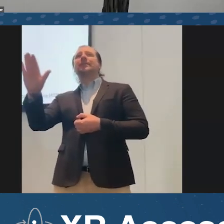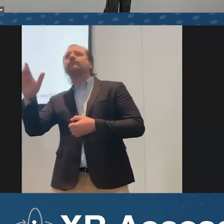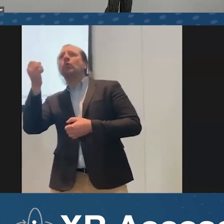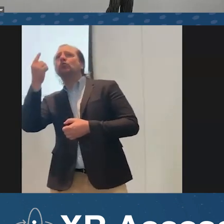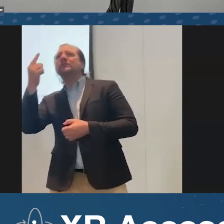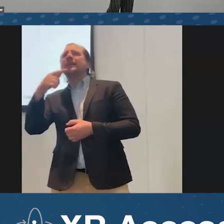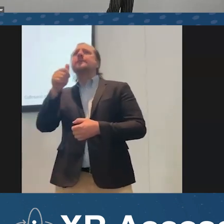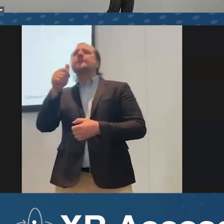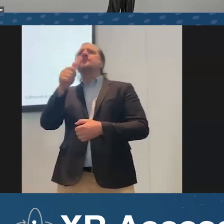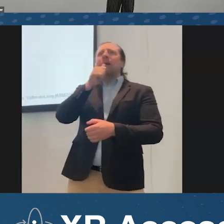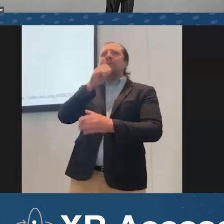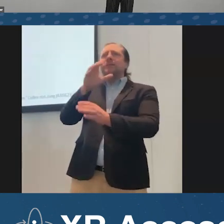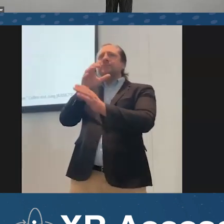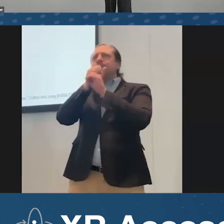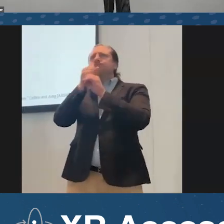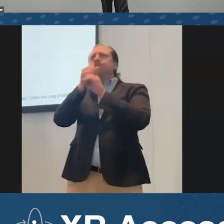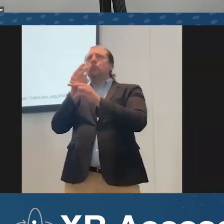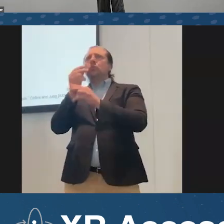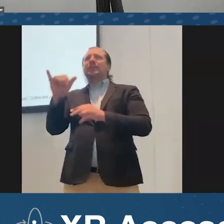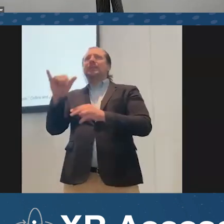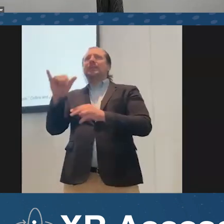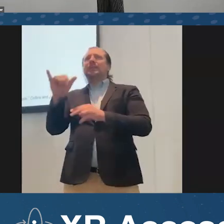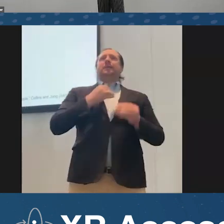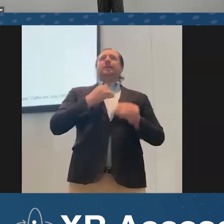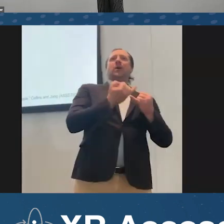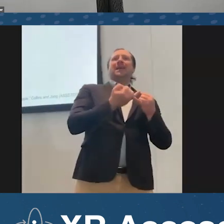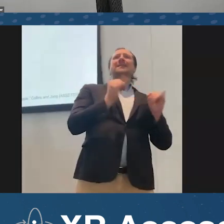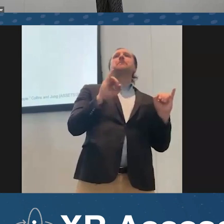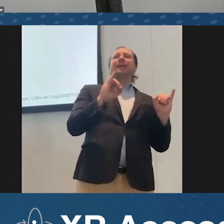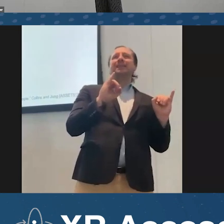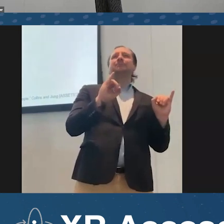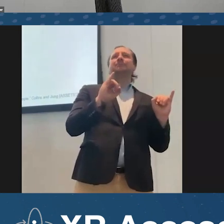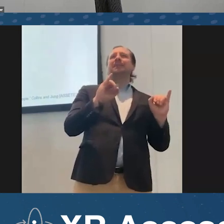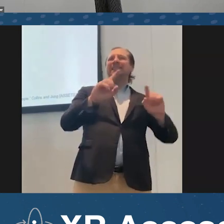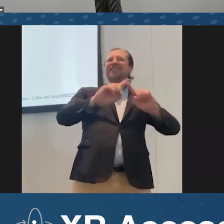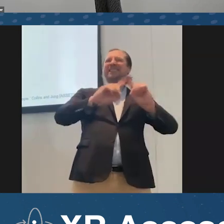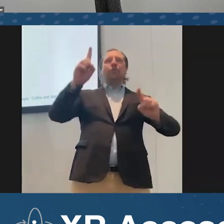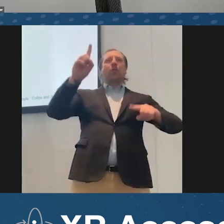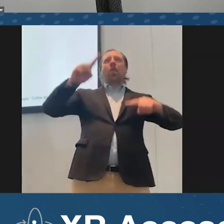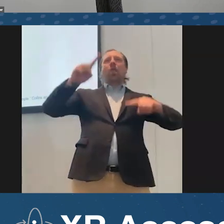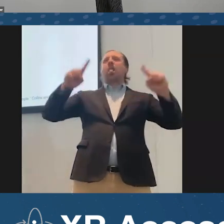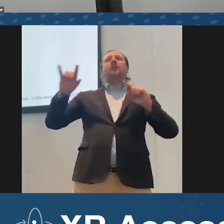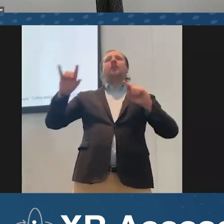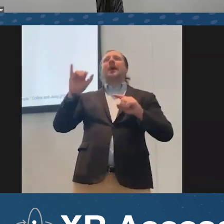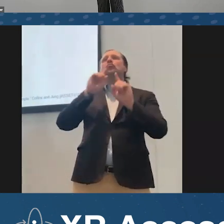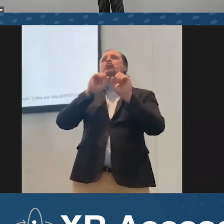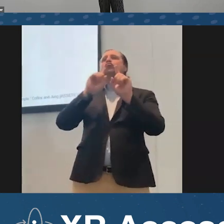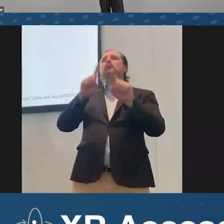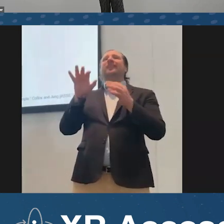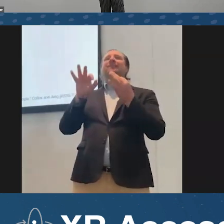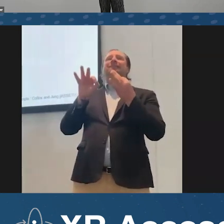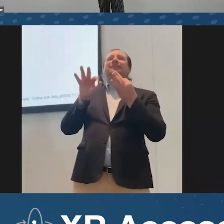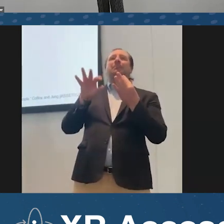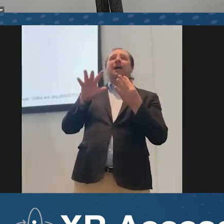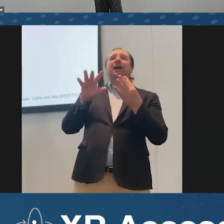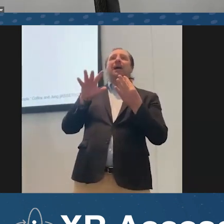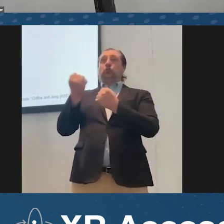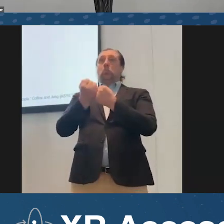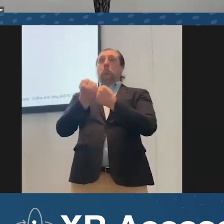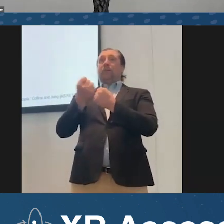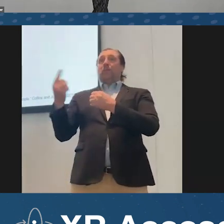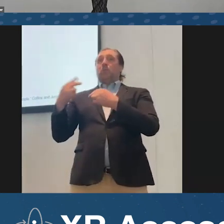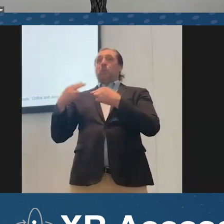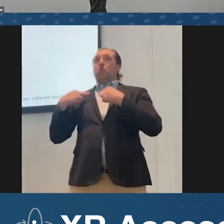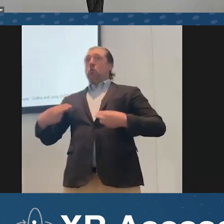privacy while using them, and feelings of independence are very likely to differ when requesting support from an AI versus a